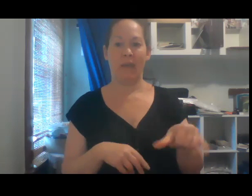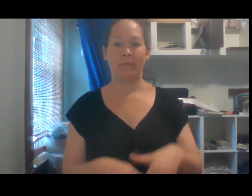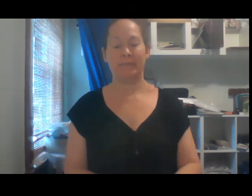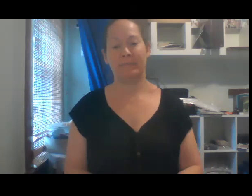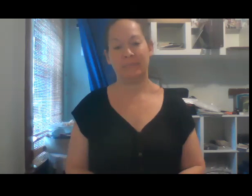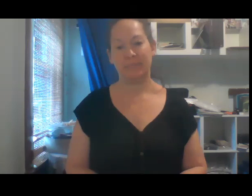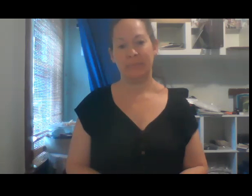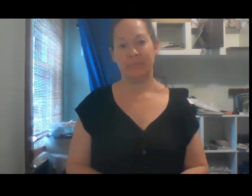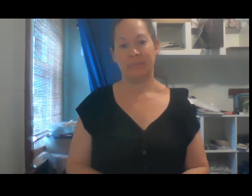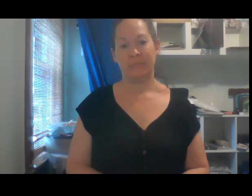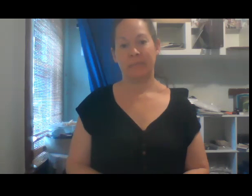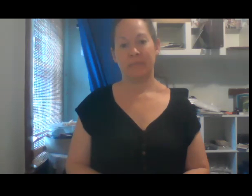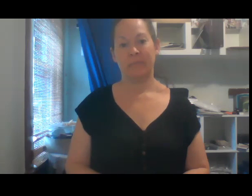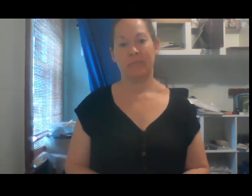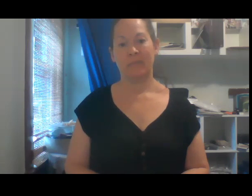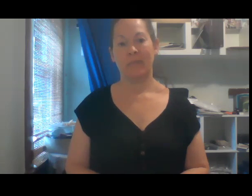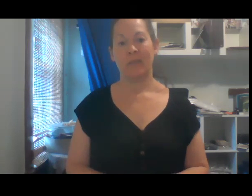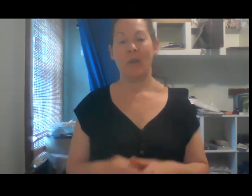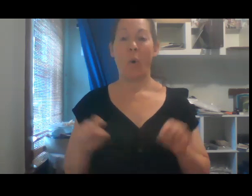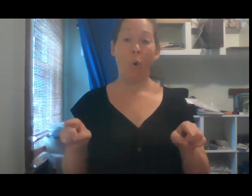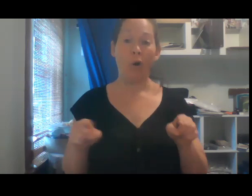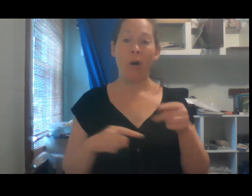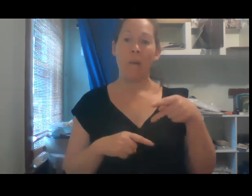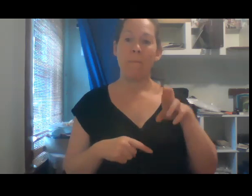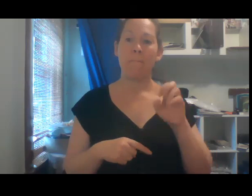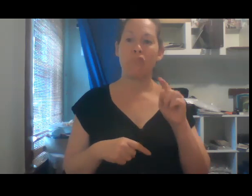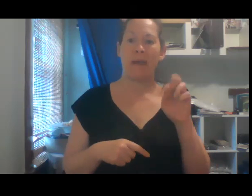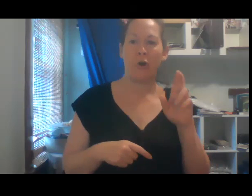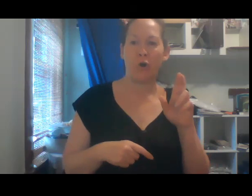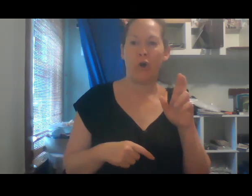And they come out of predator-prey relationships.